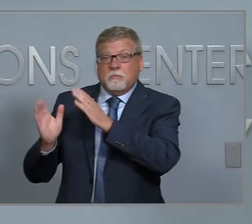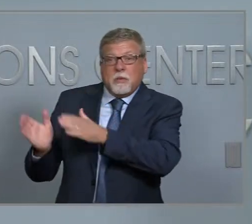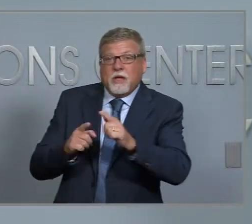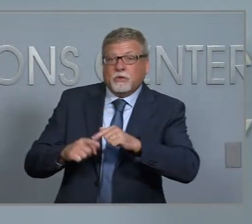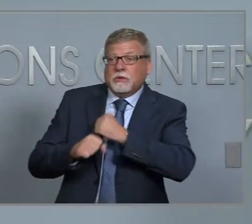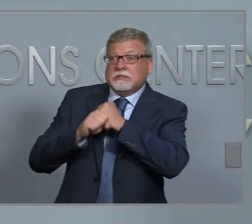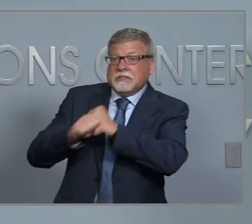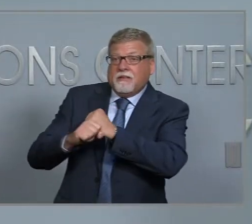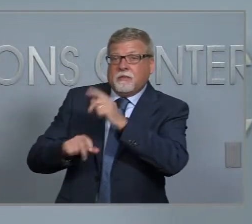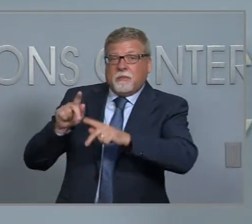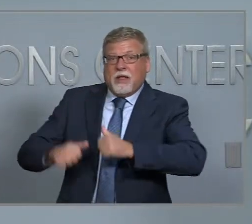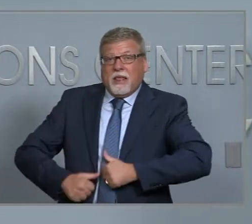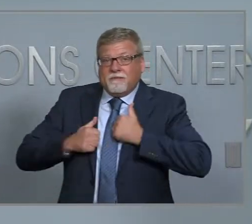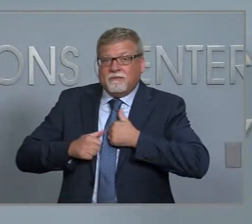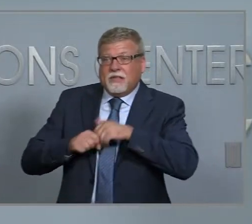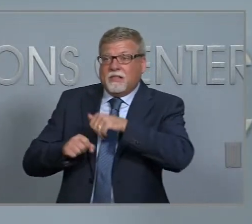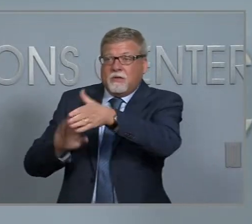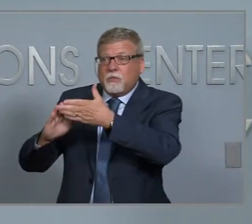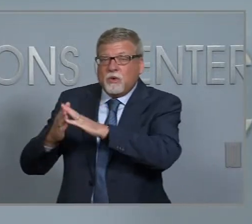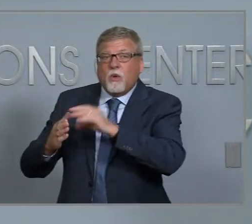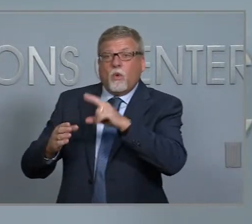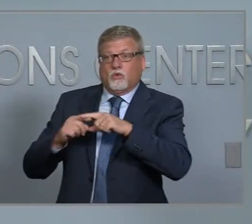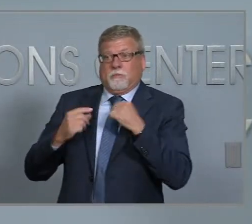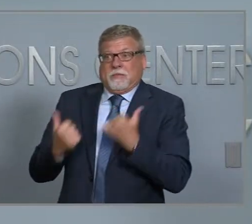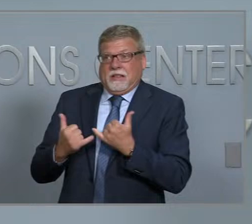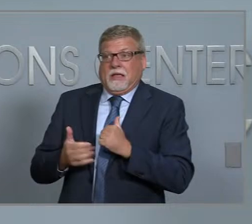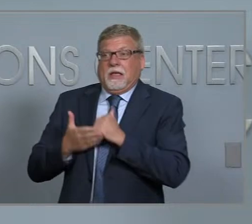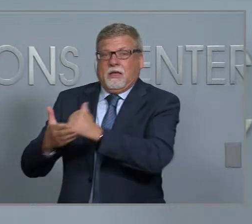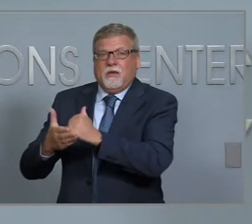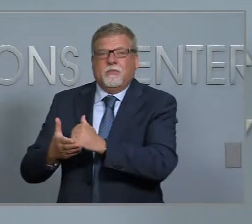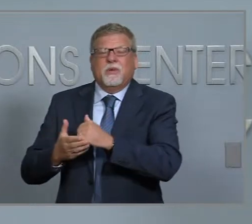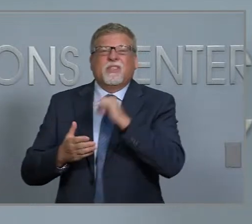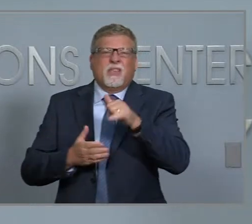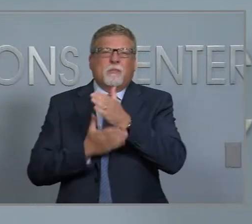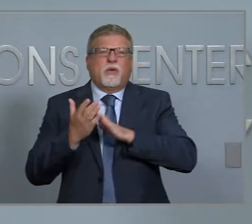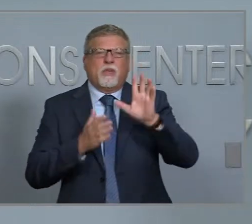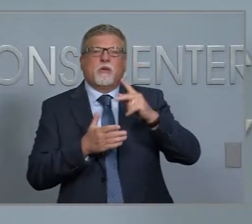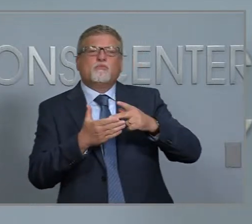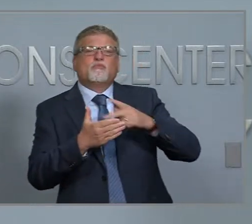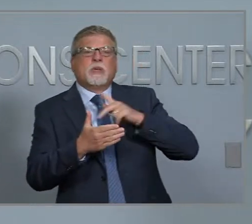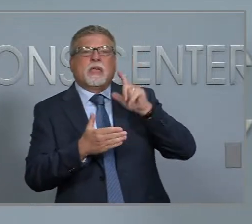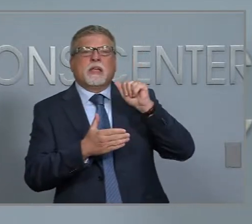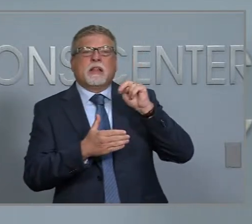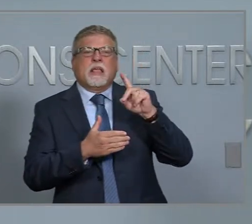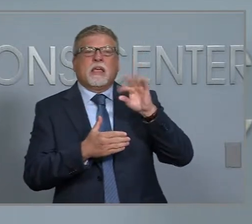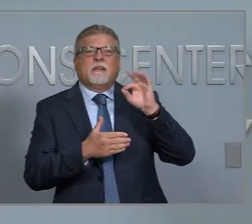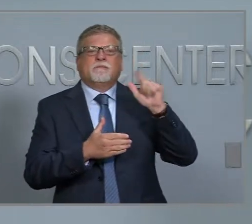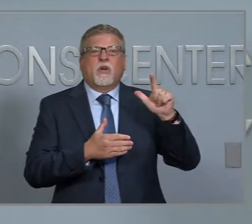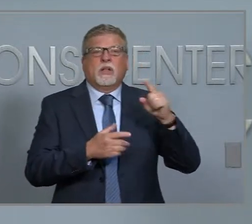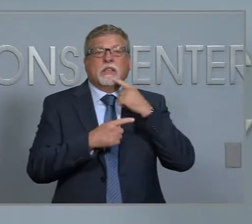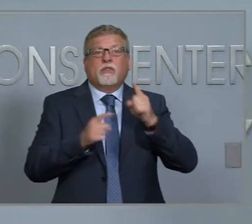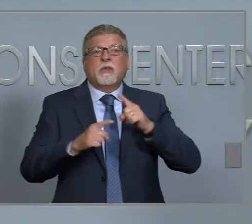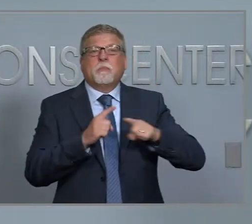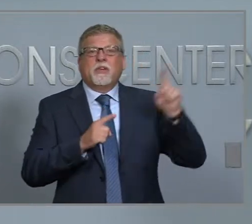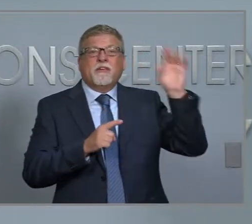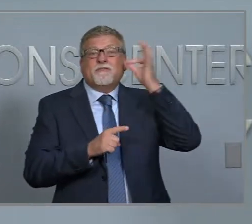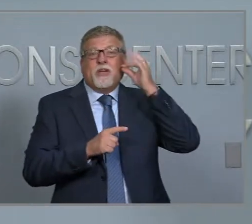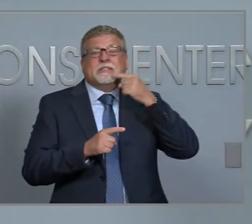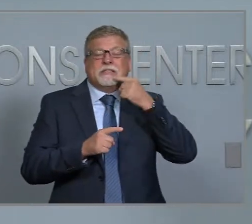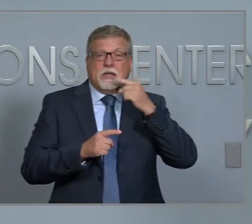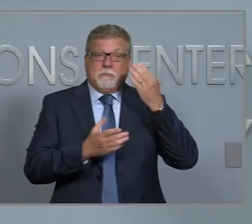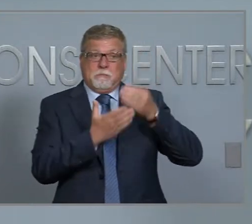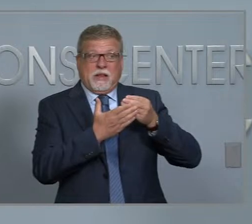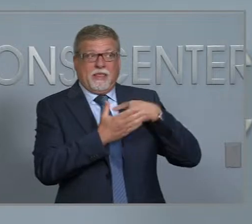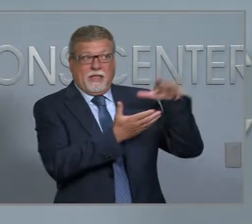life safety in a community. As a part of this pre-landfall declaration, they have really narrowed it to making sure that the resources we